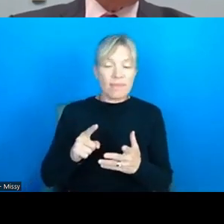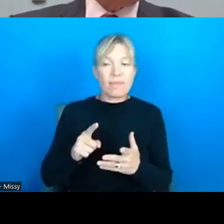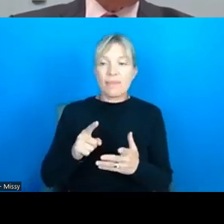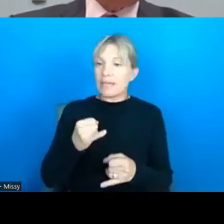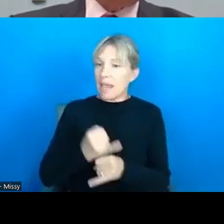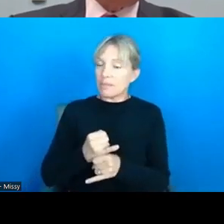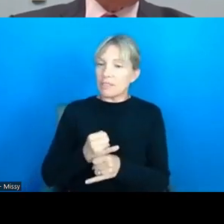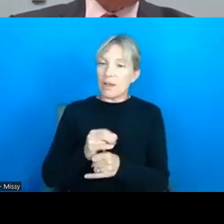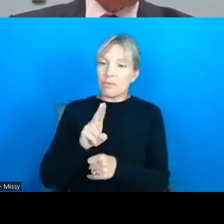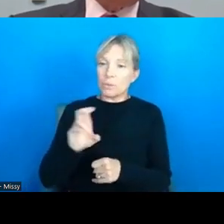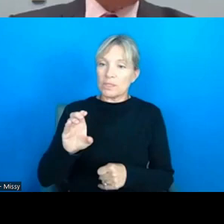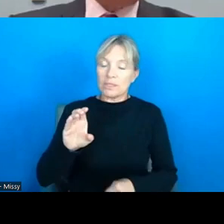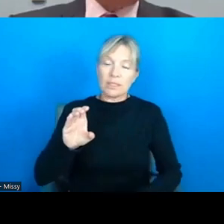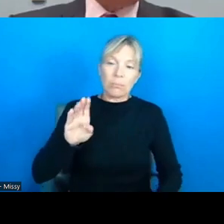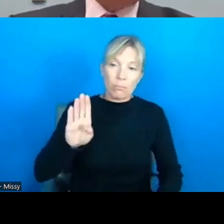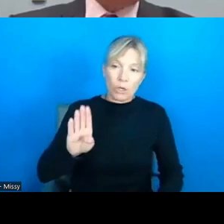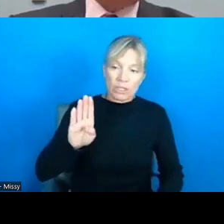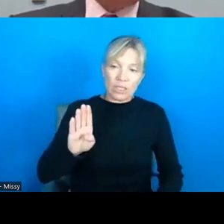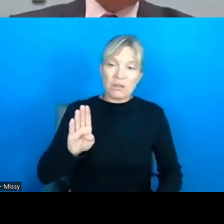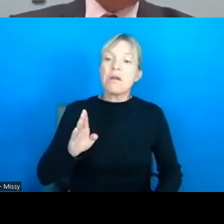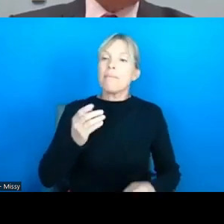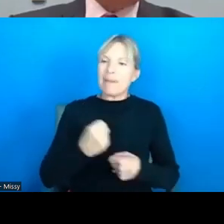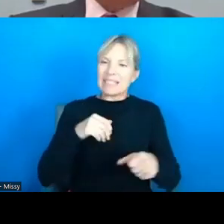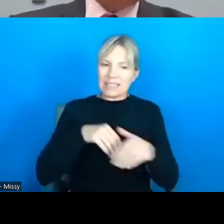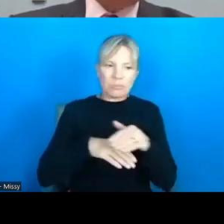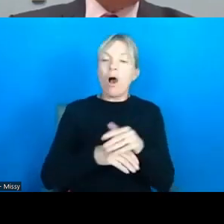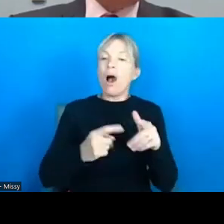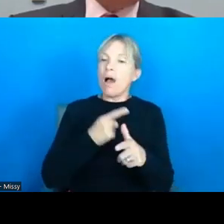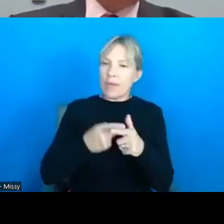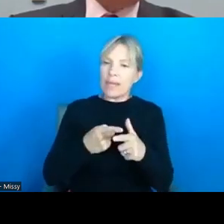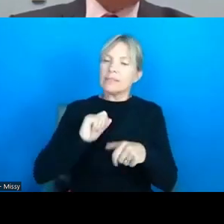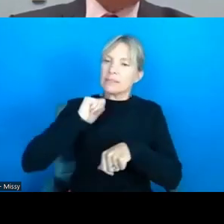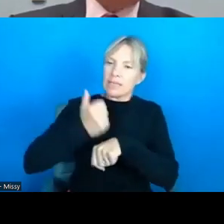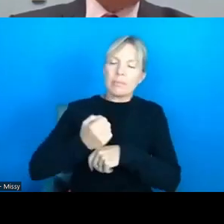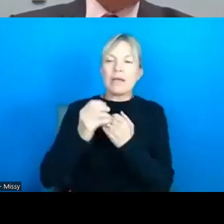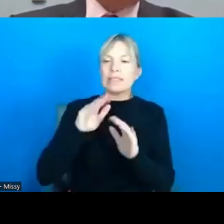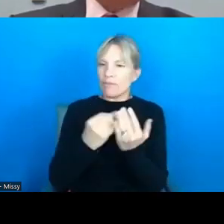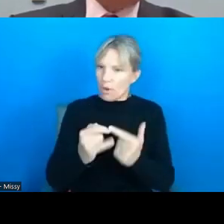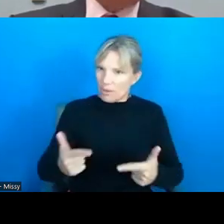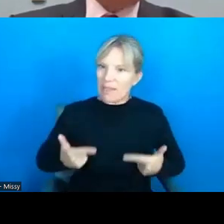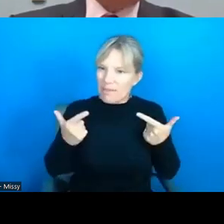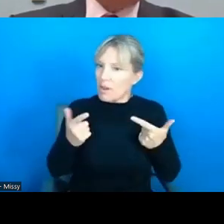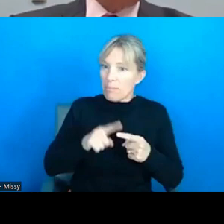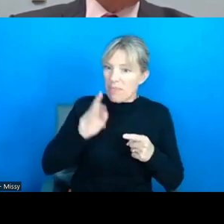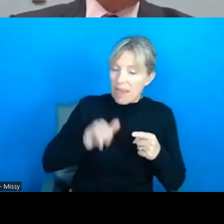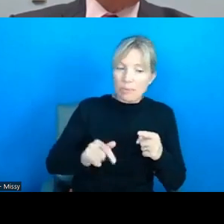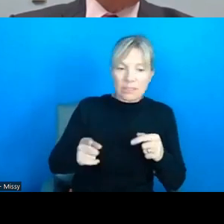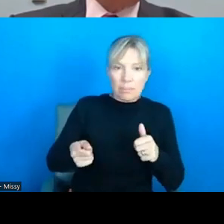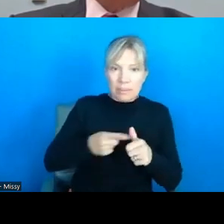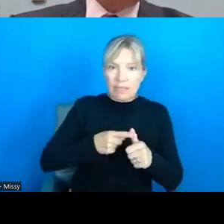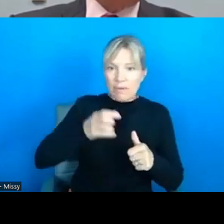and then went on to found the Center for Independent Living with Hale and another person. But that was the beginning of the concept